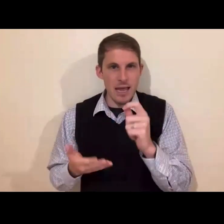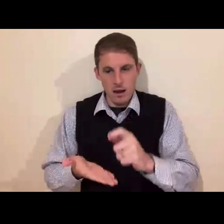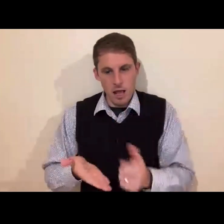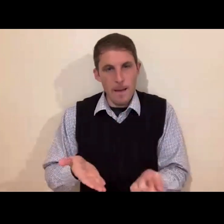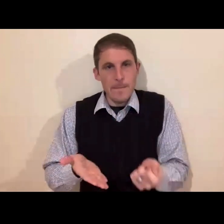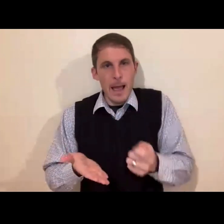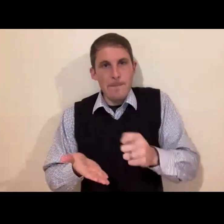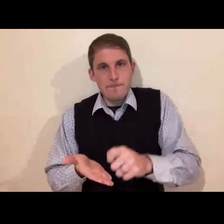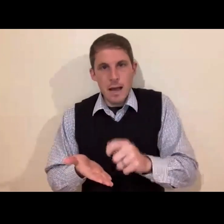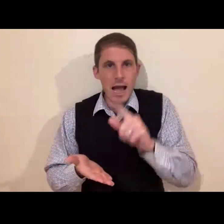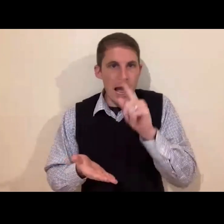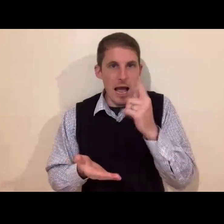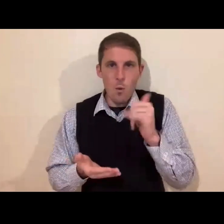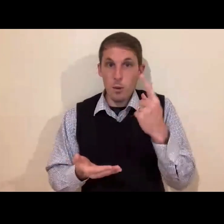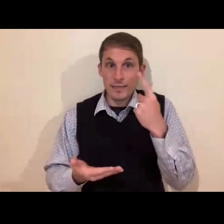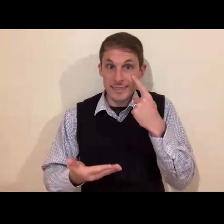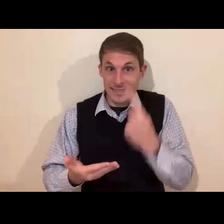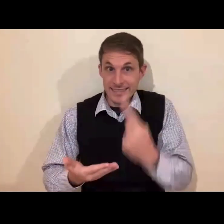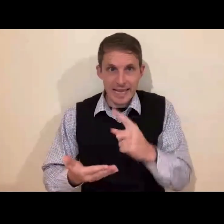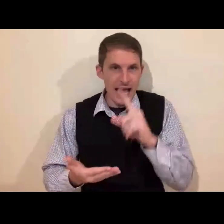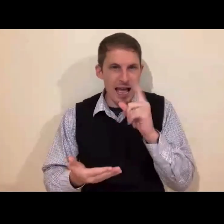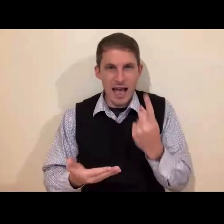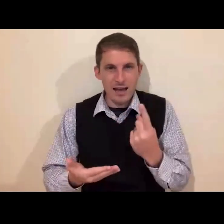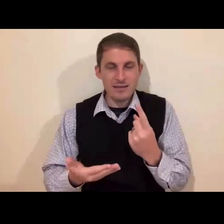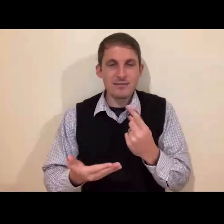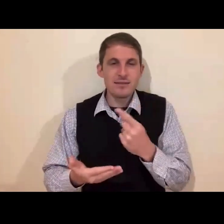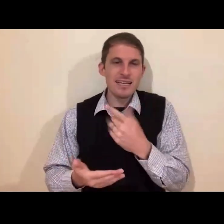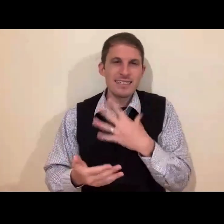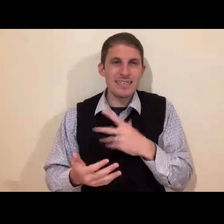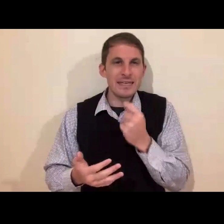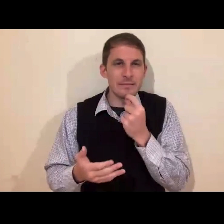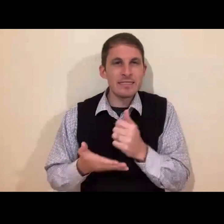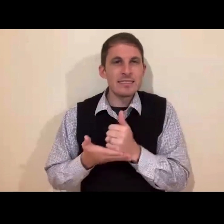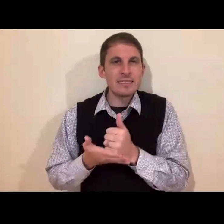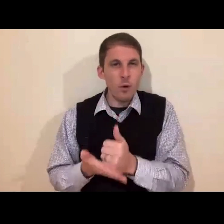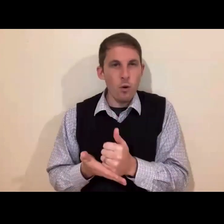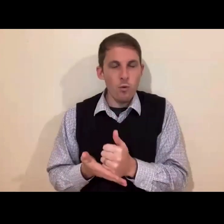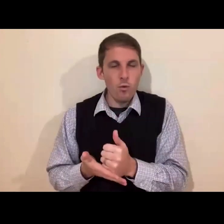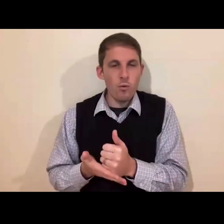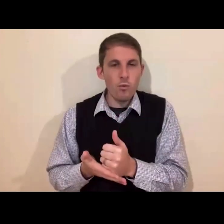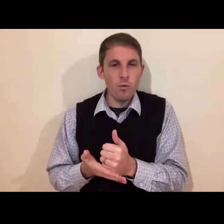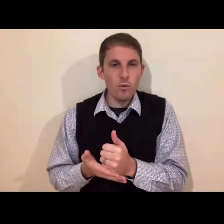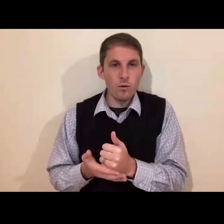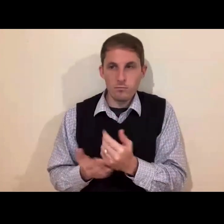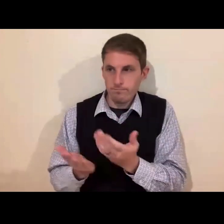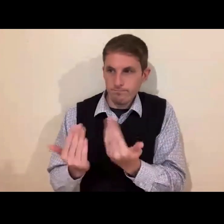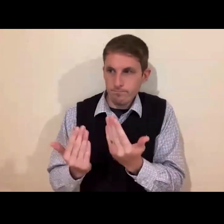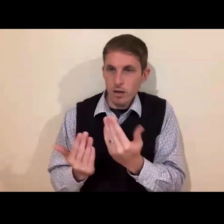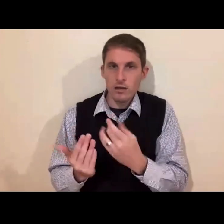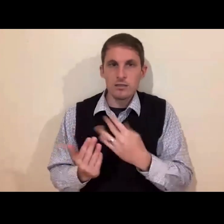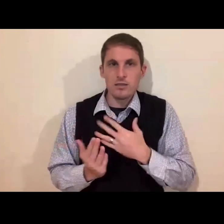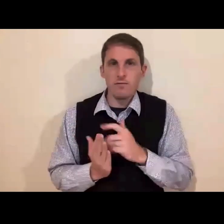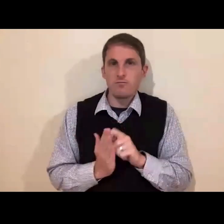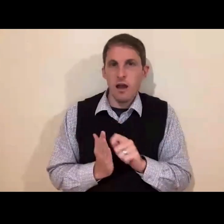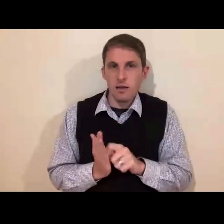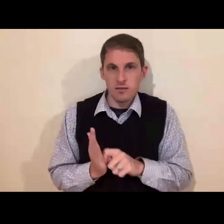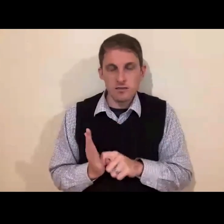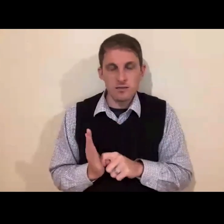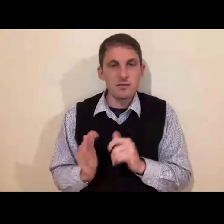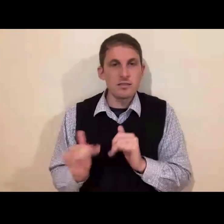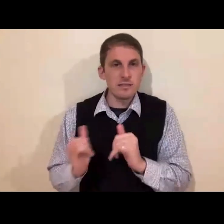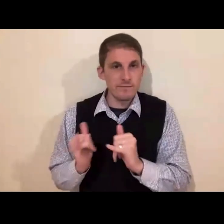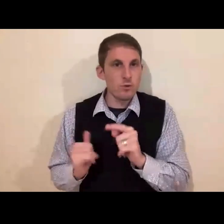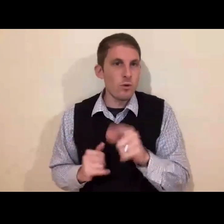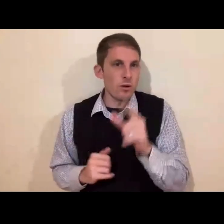can't see, they just need a little bit of support to to get their views and to pen that down onto the